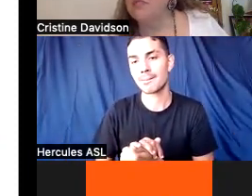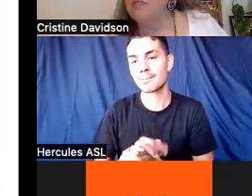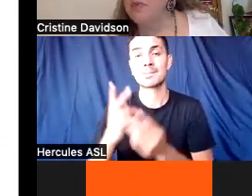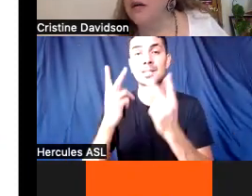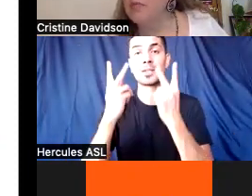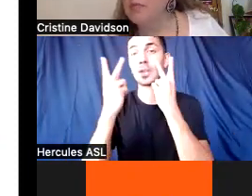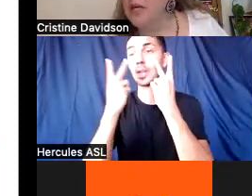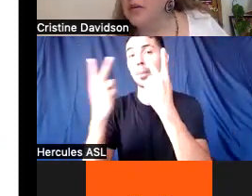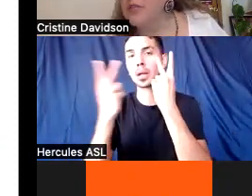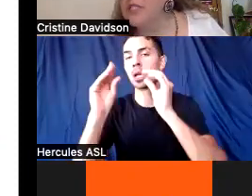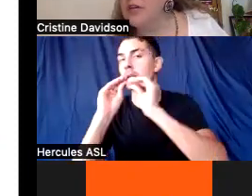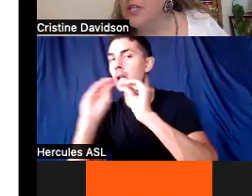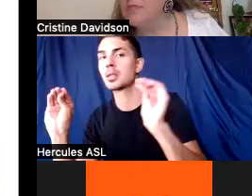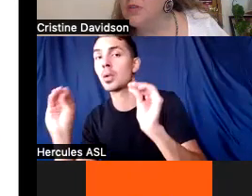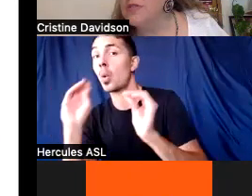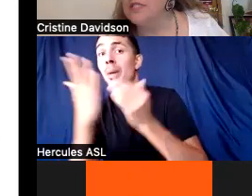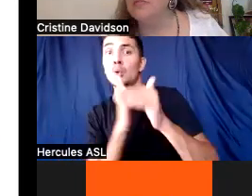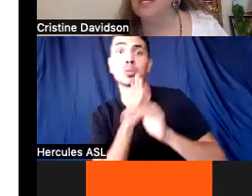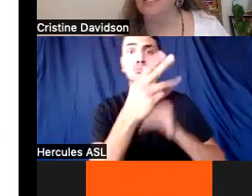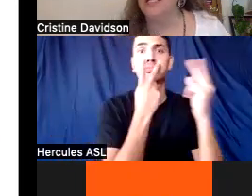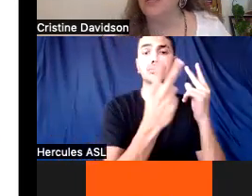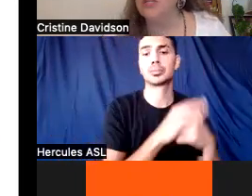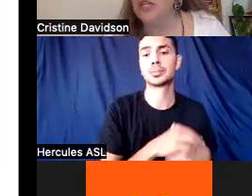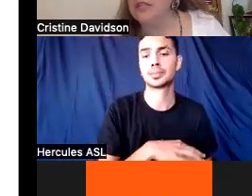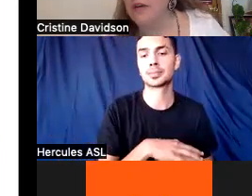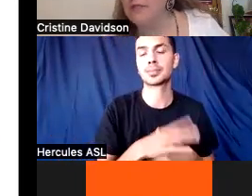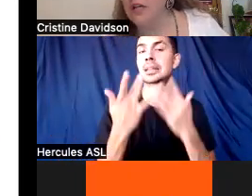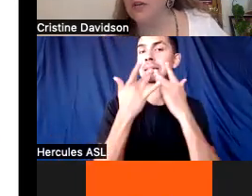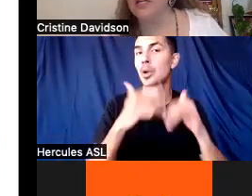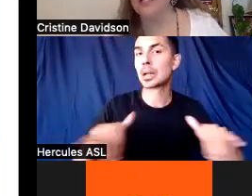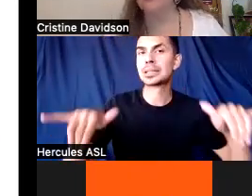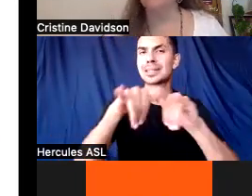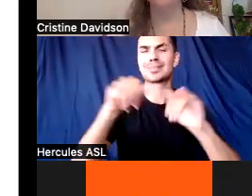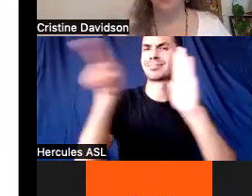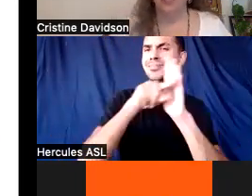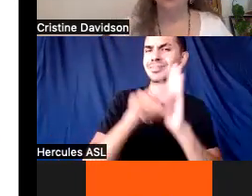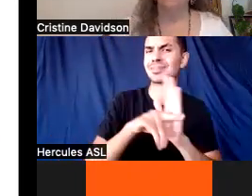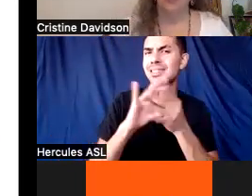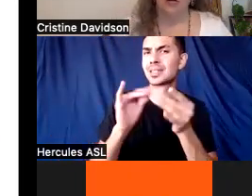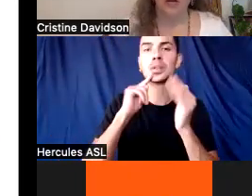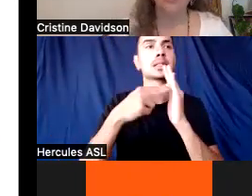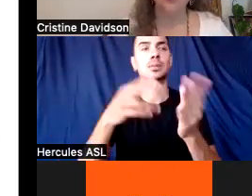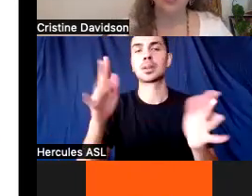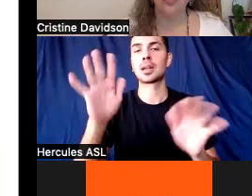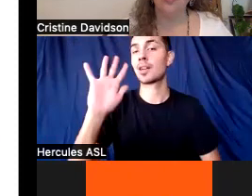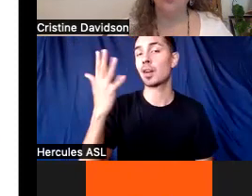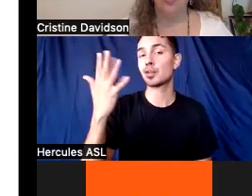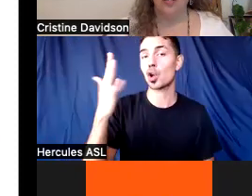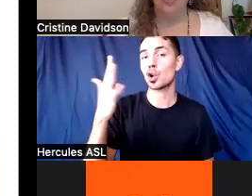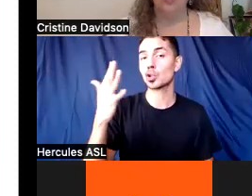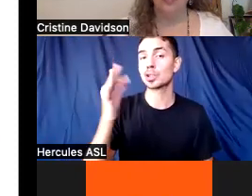sovereignty, belonging with stereotypes or using demeaning language like the $5 Indian,